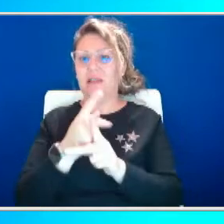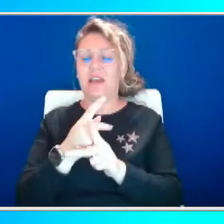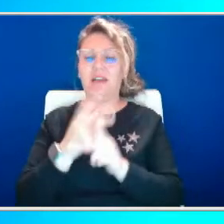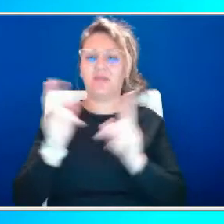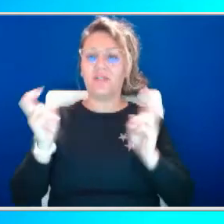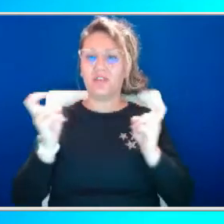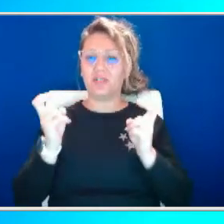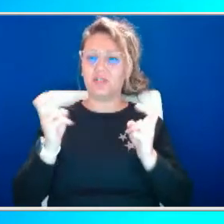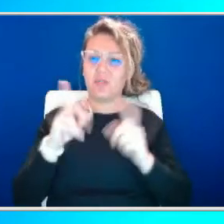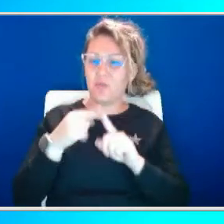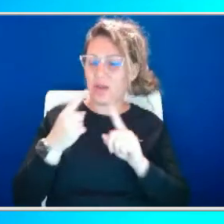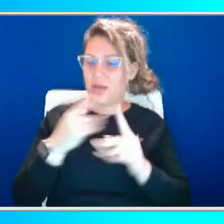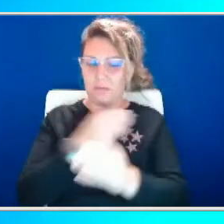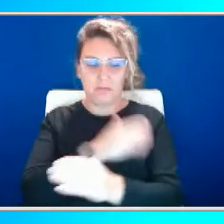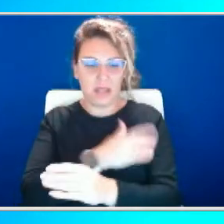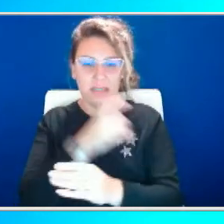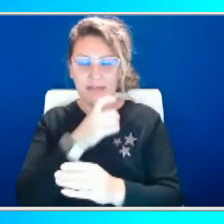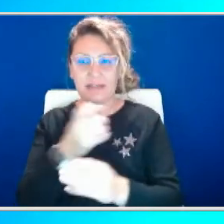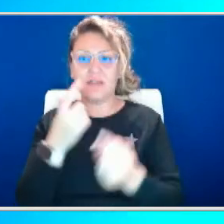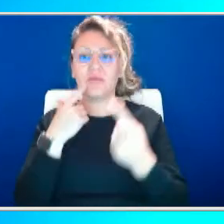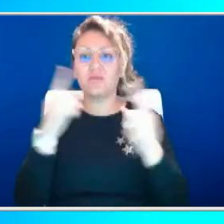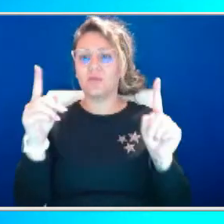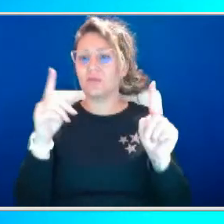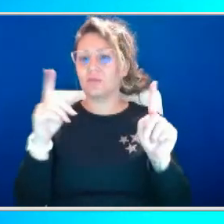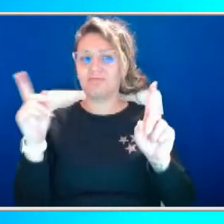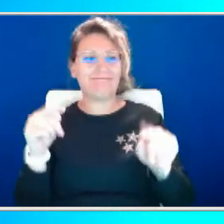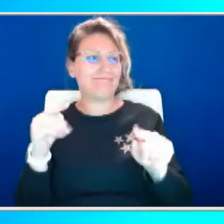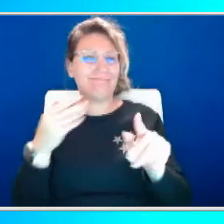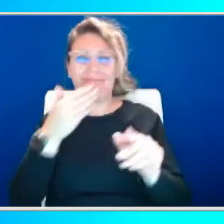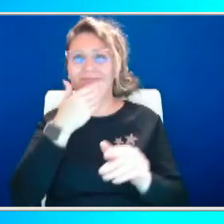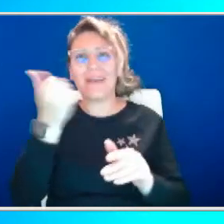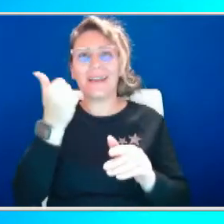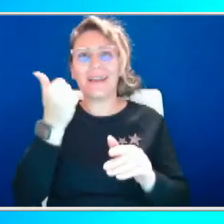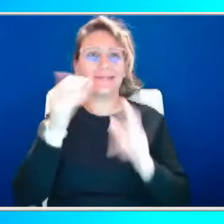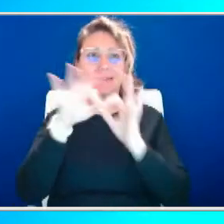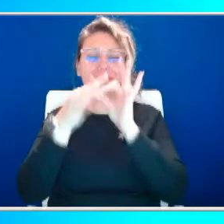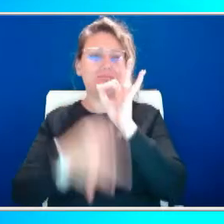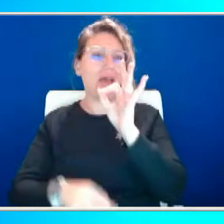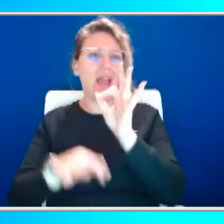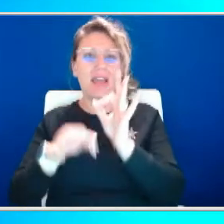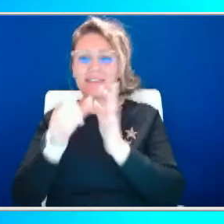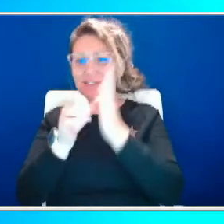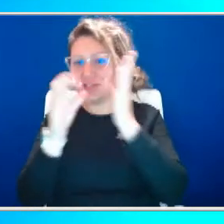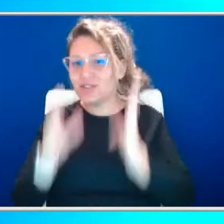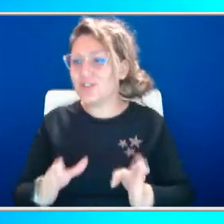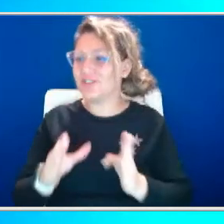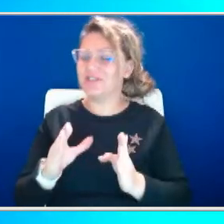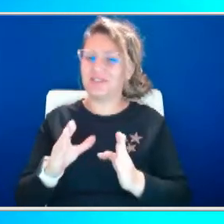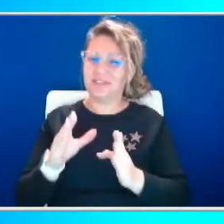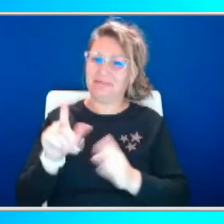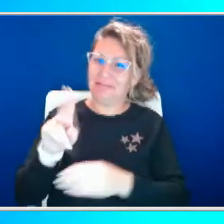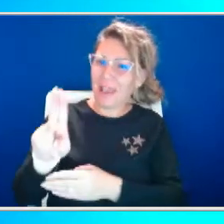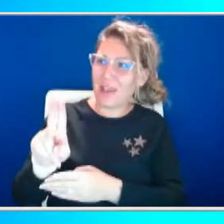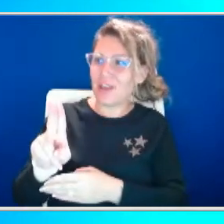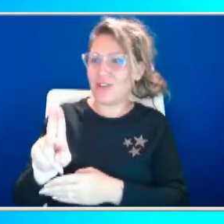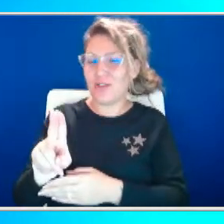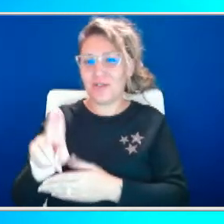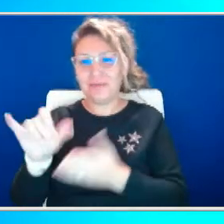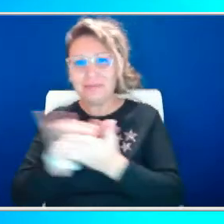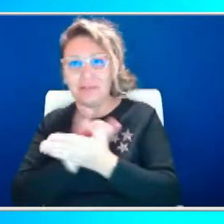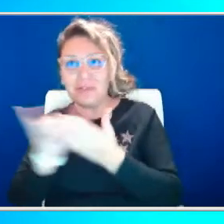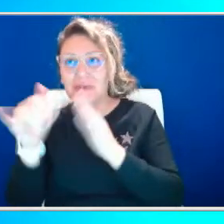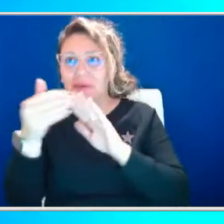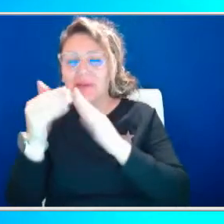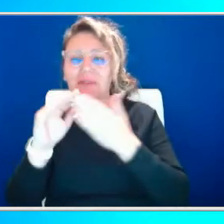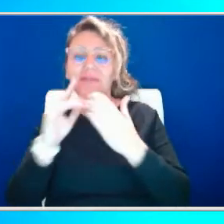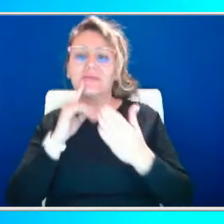working properly, you can go to the best spine surgeon at the University of Kansas or New York City or whatever. When they see this problem, most of our